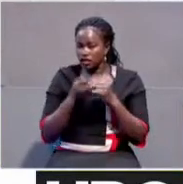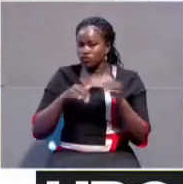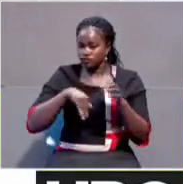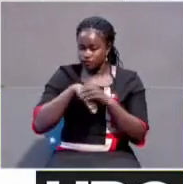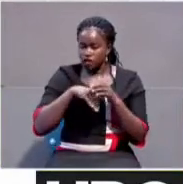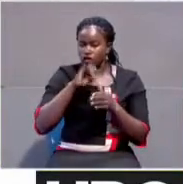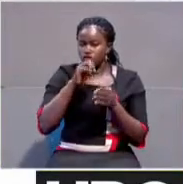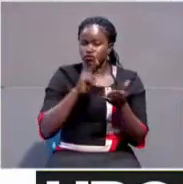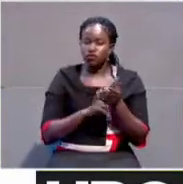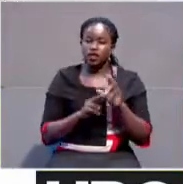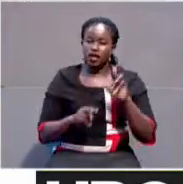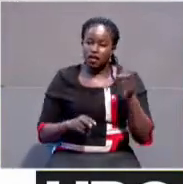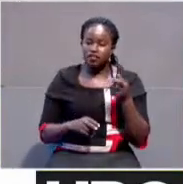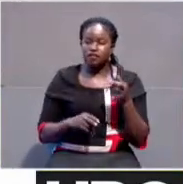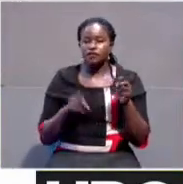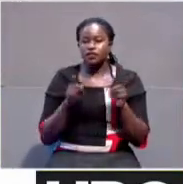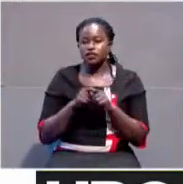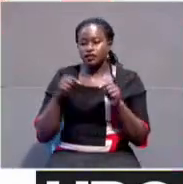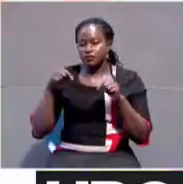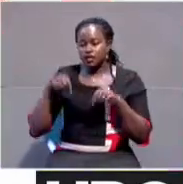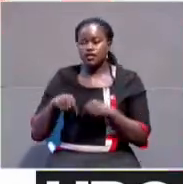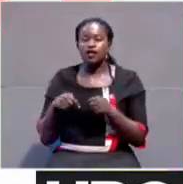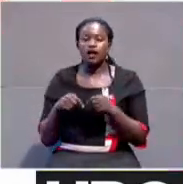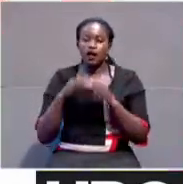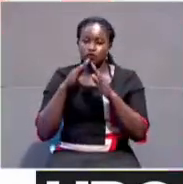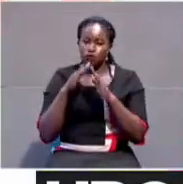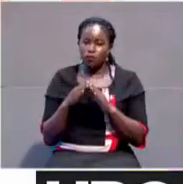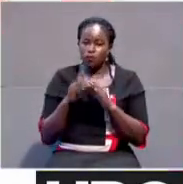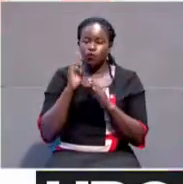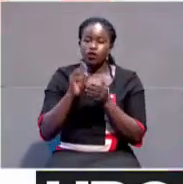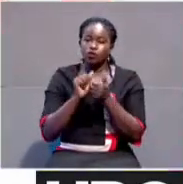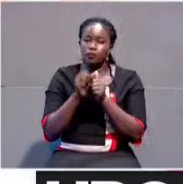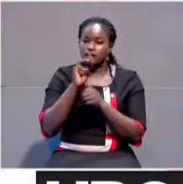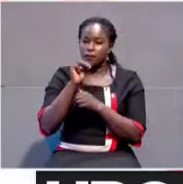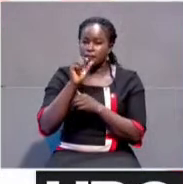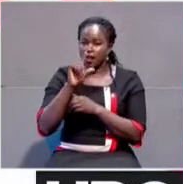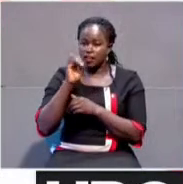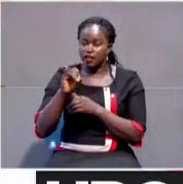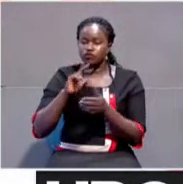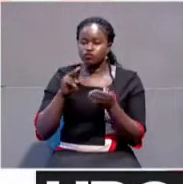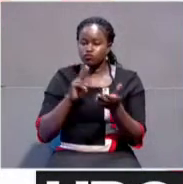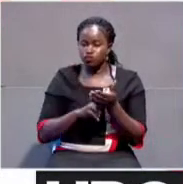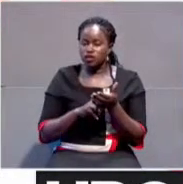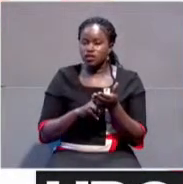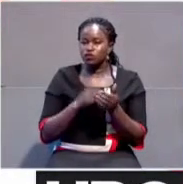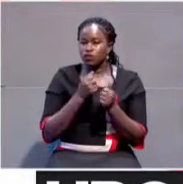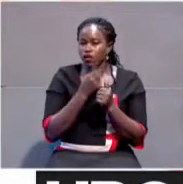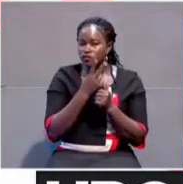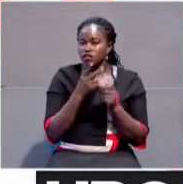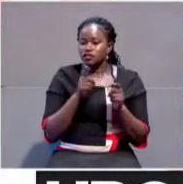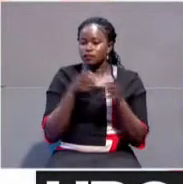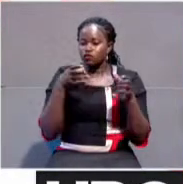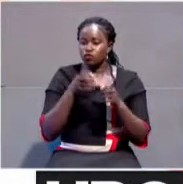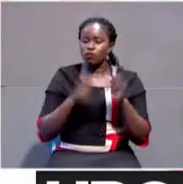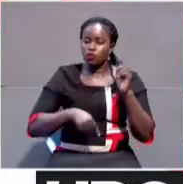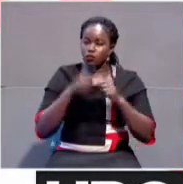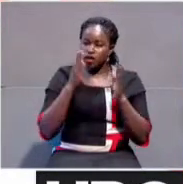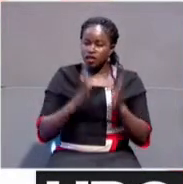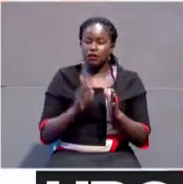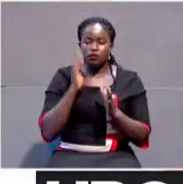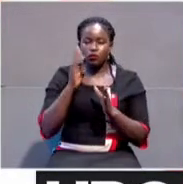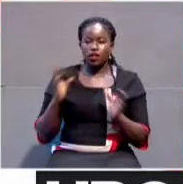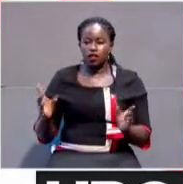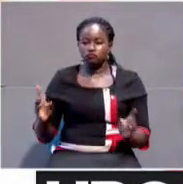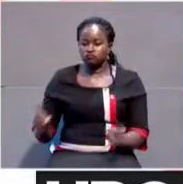8th, and the Cranes' first home game will be against Mali on June 12th. The 10 group winners will be paired in